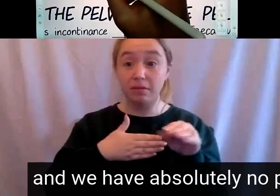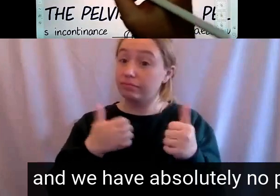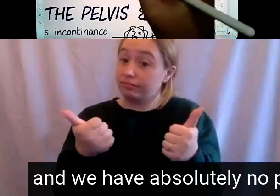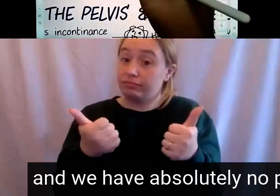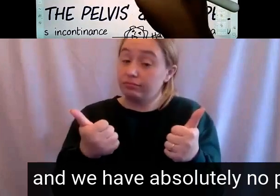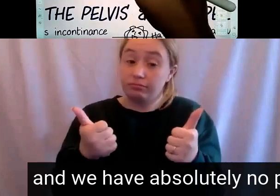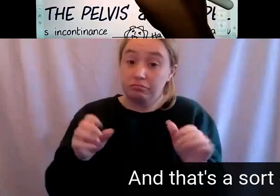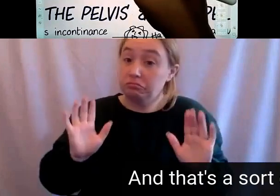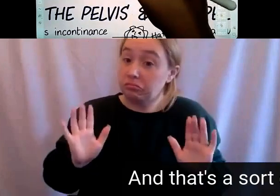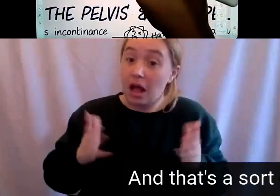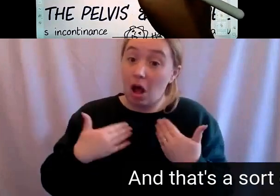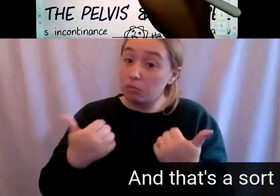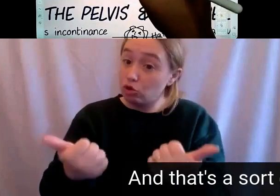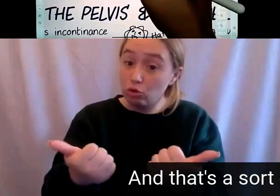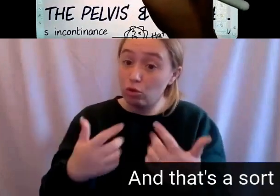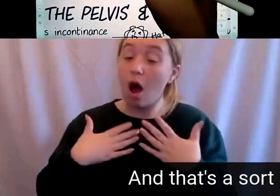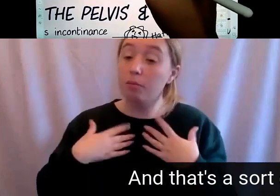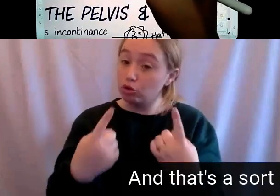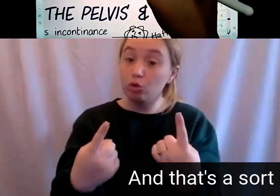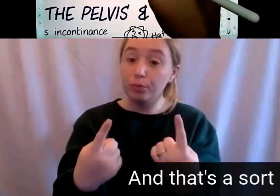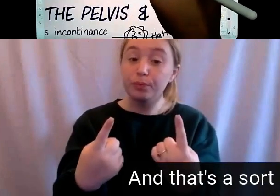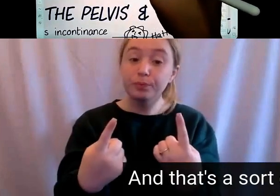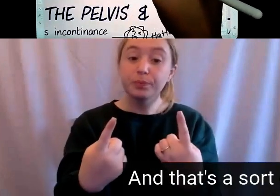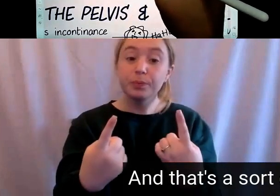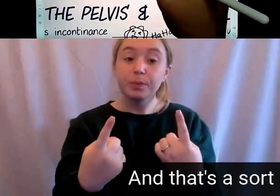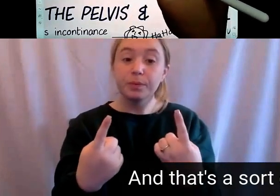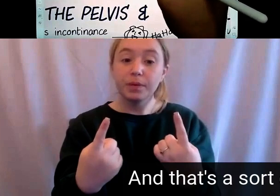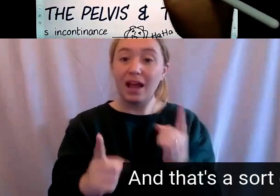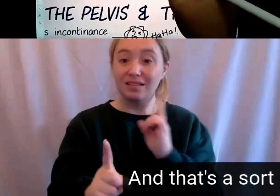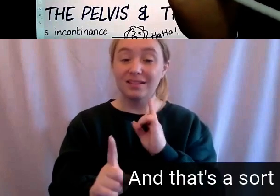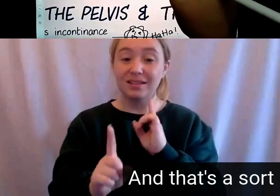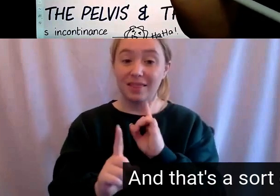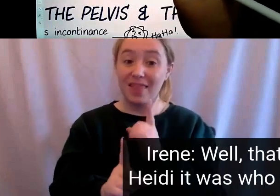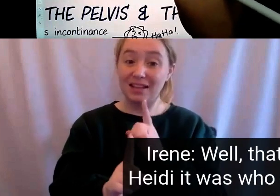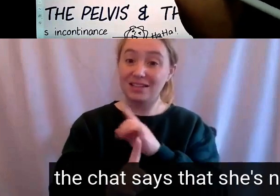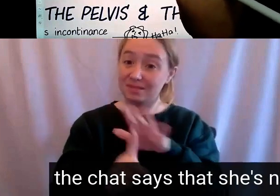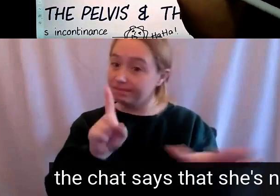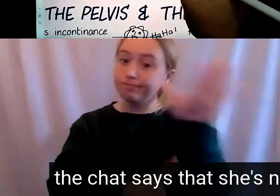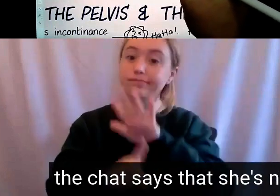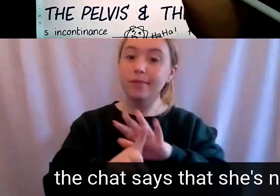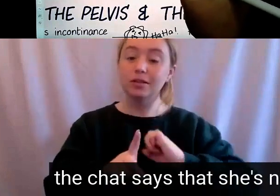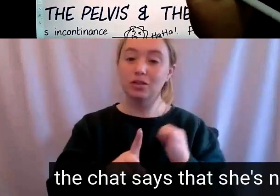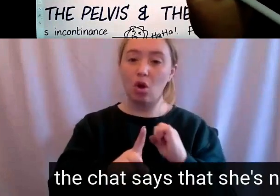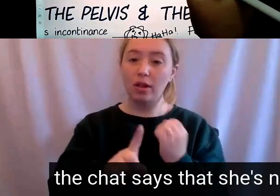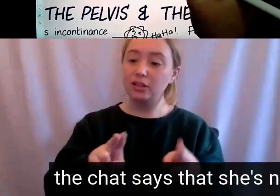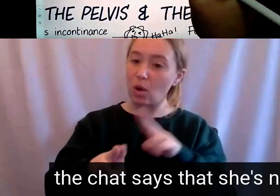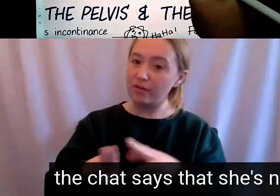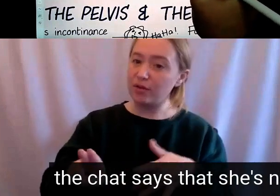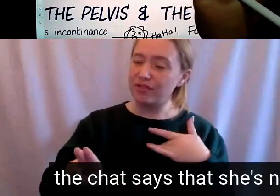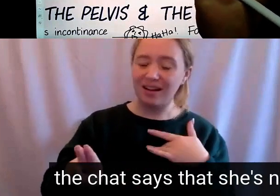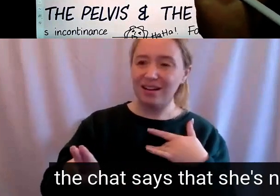all with doing that. And that's a sort of enshrined thing. Well, that's great, because